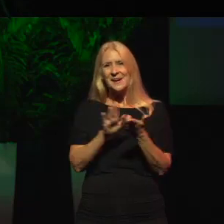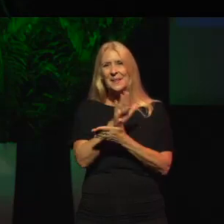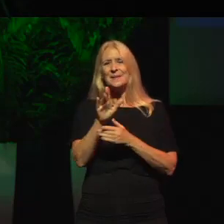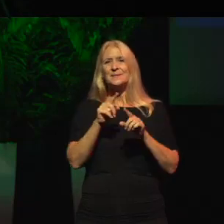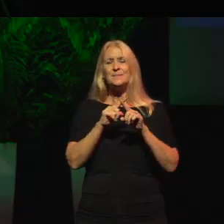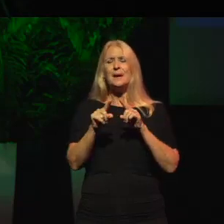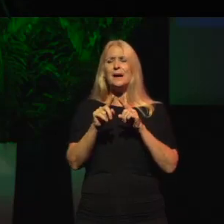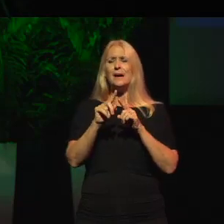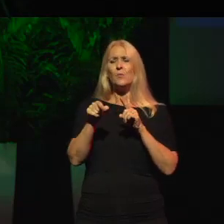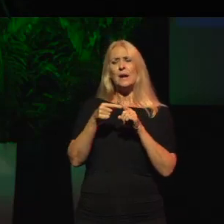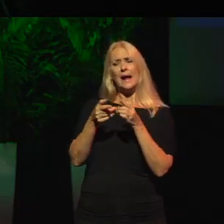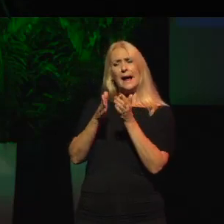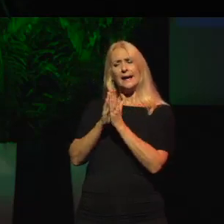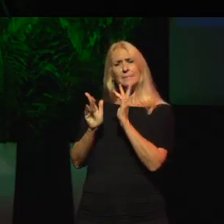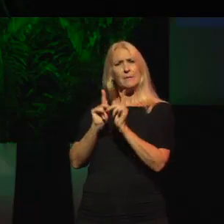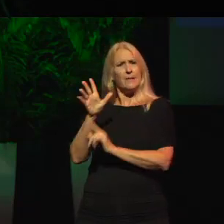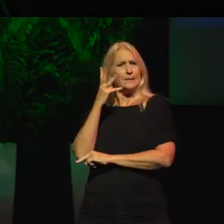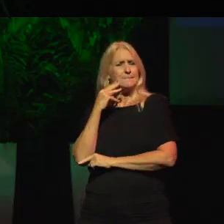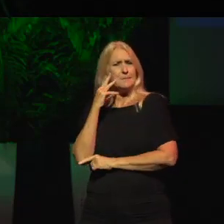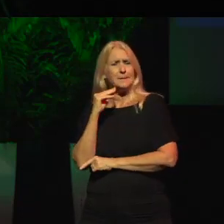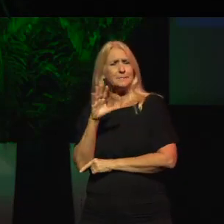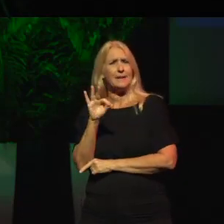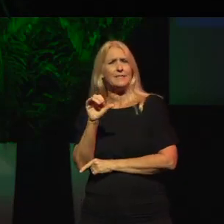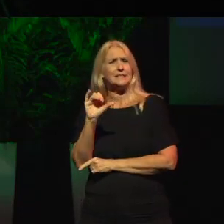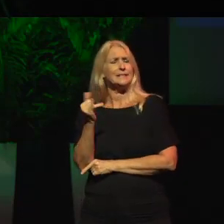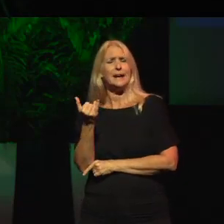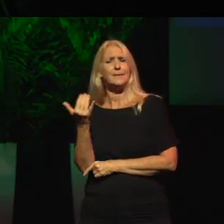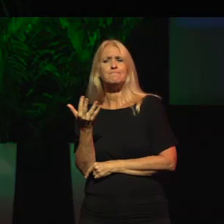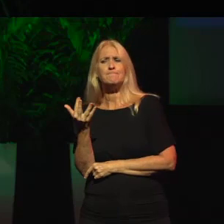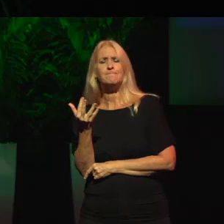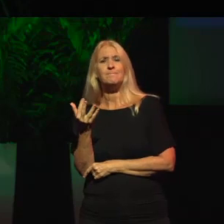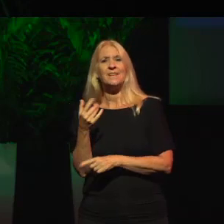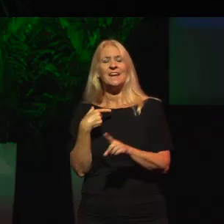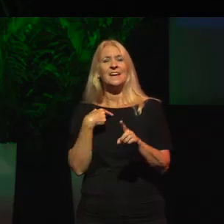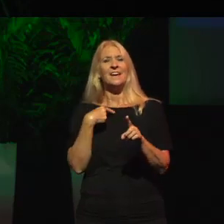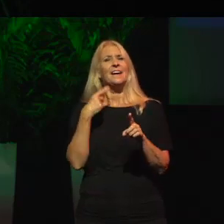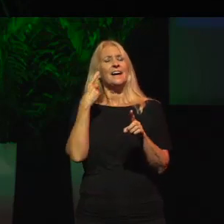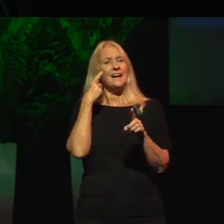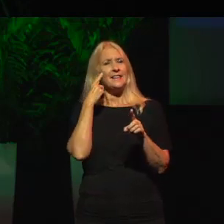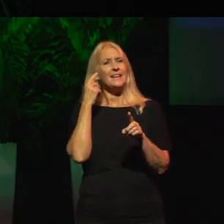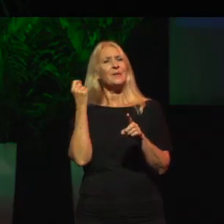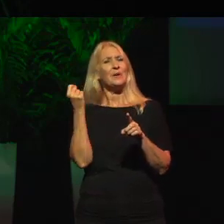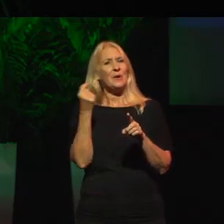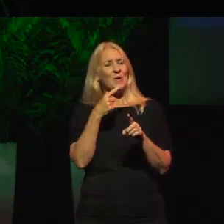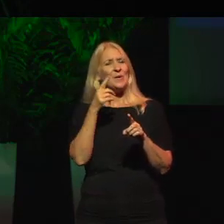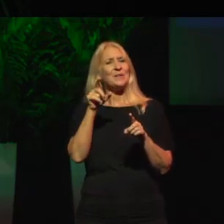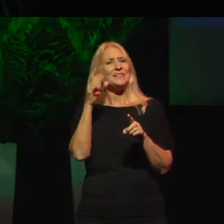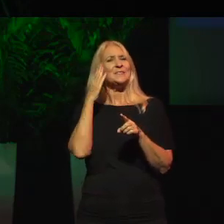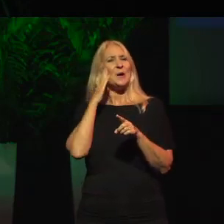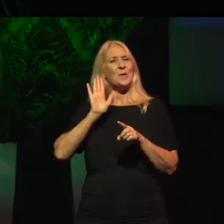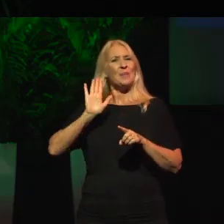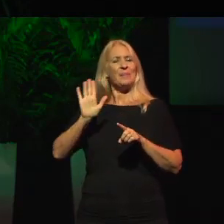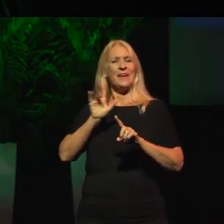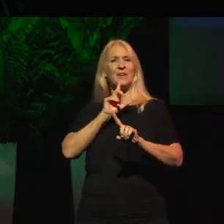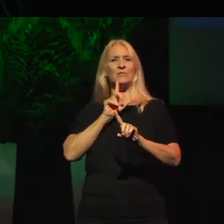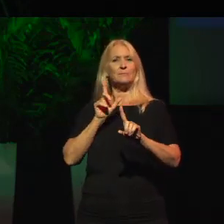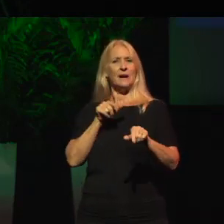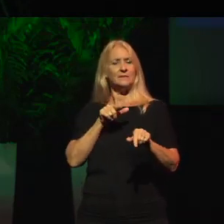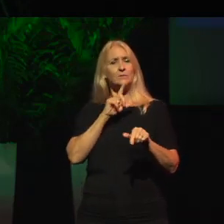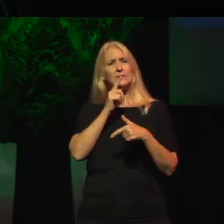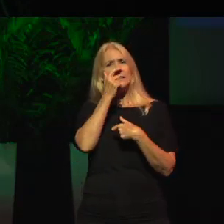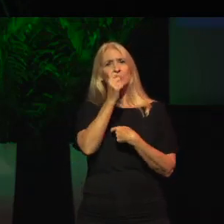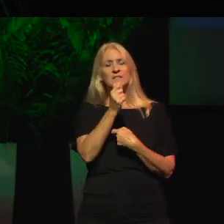I ask them about their experience at FSCJ is something that I think we all need to hear. And so it's